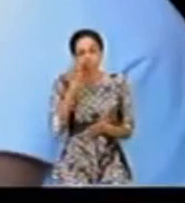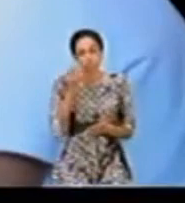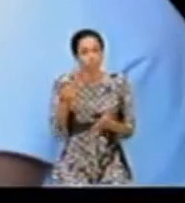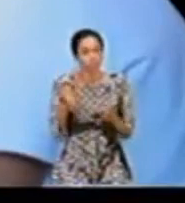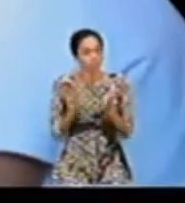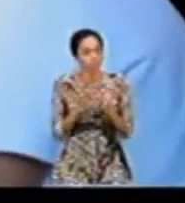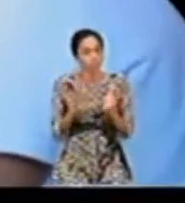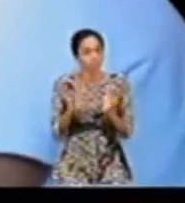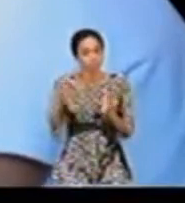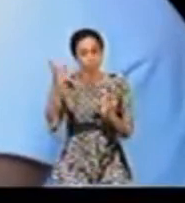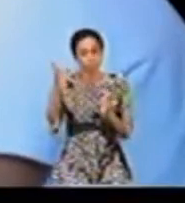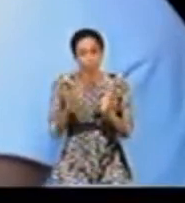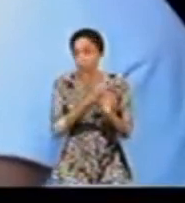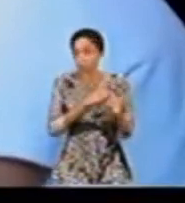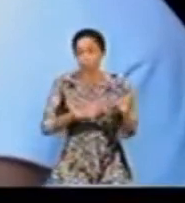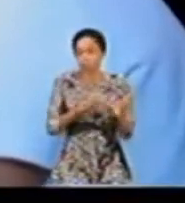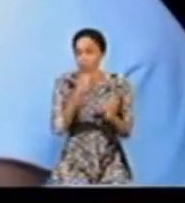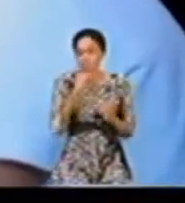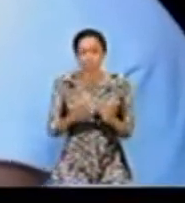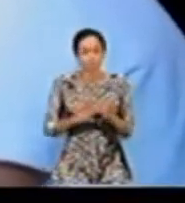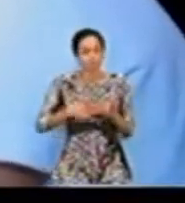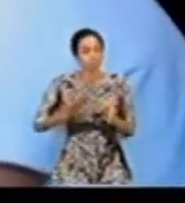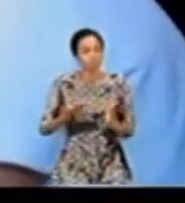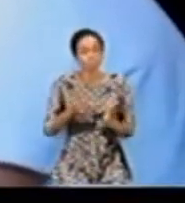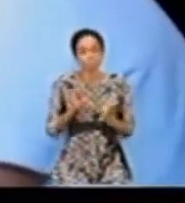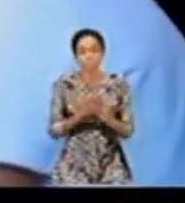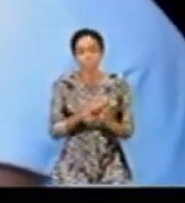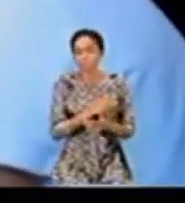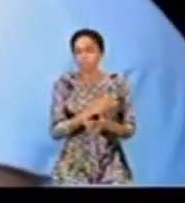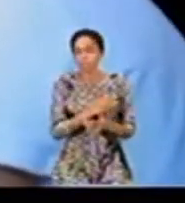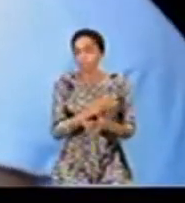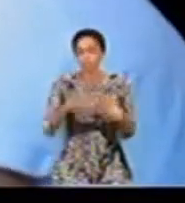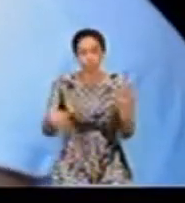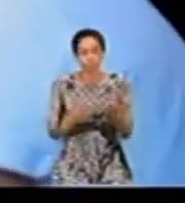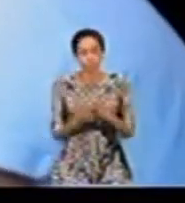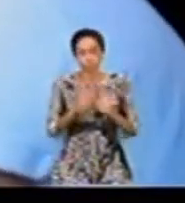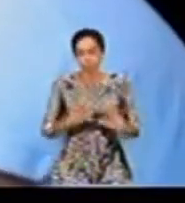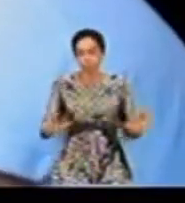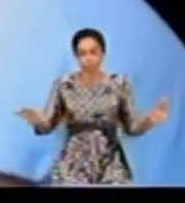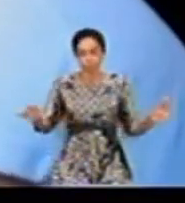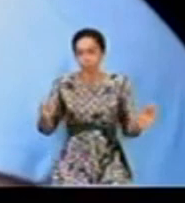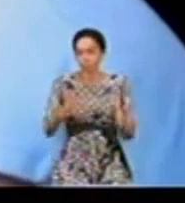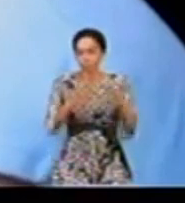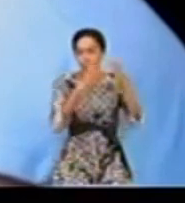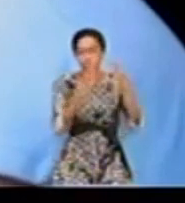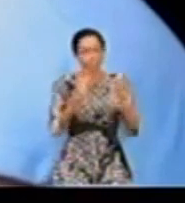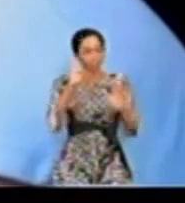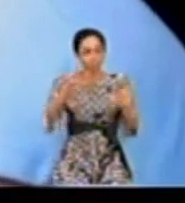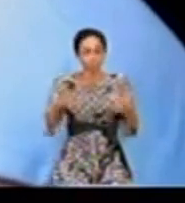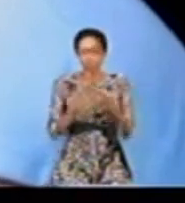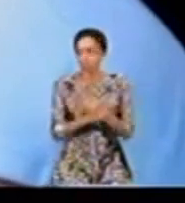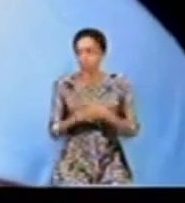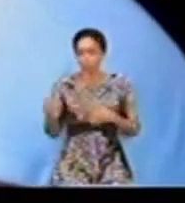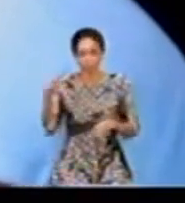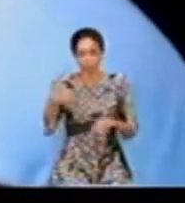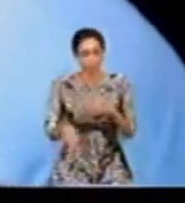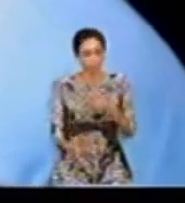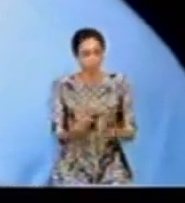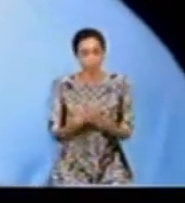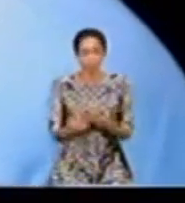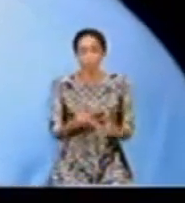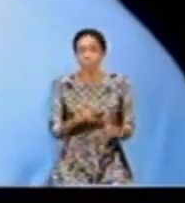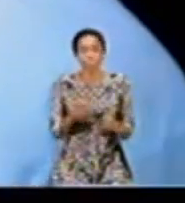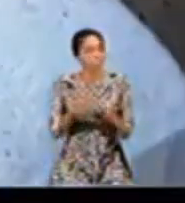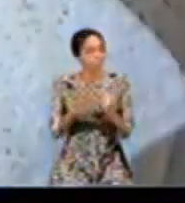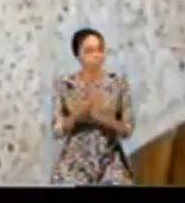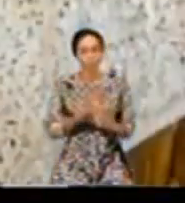not willing that the children of pagans will go to hell, children of Christians will go to hell. He's not willing that anyone will